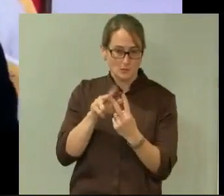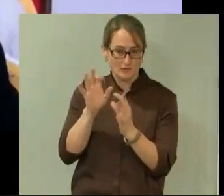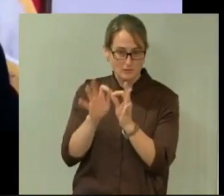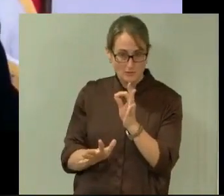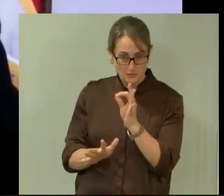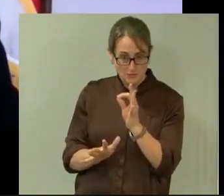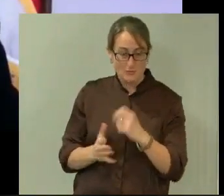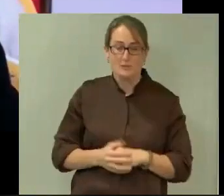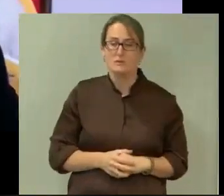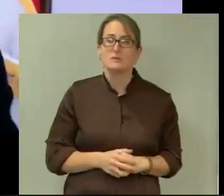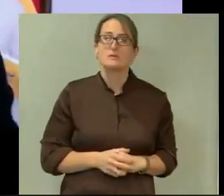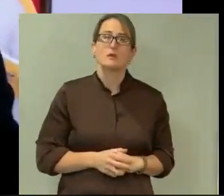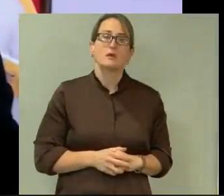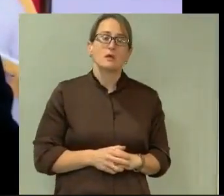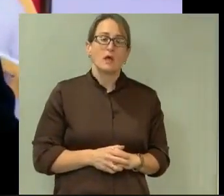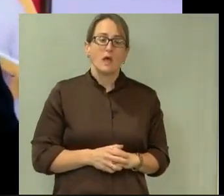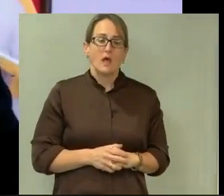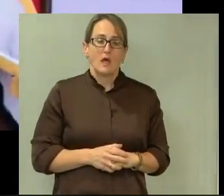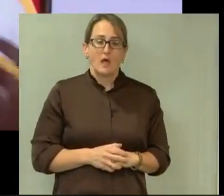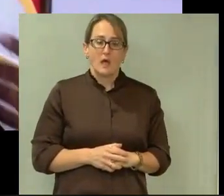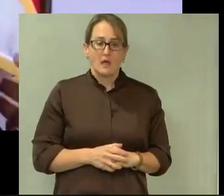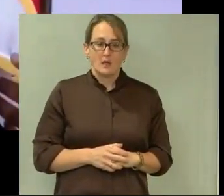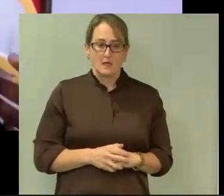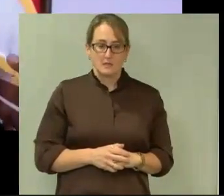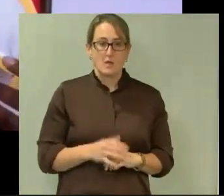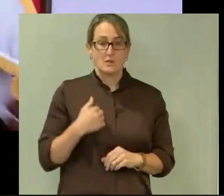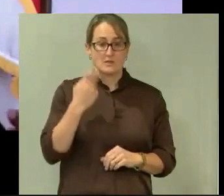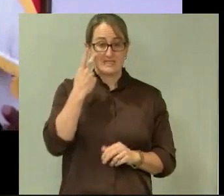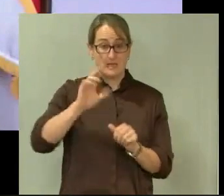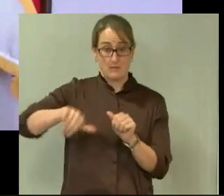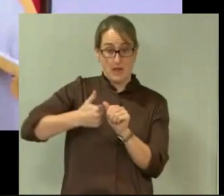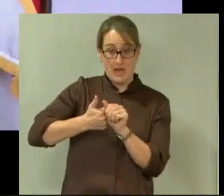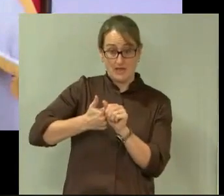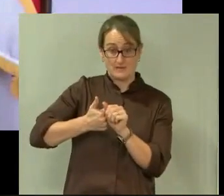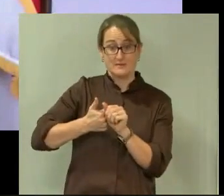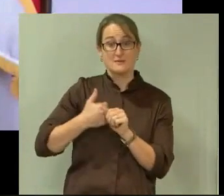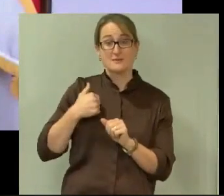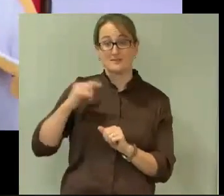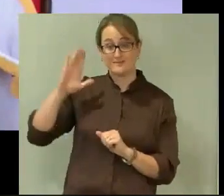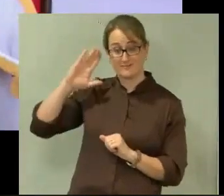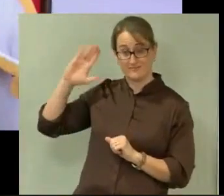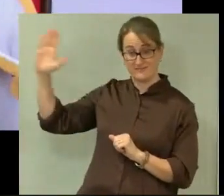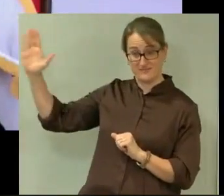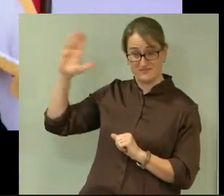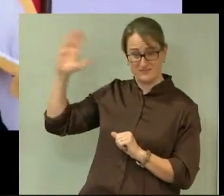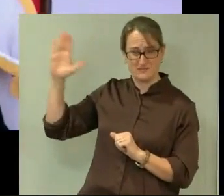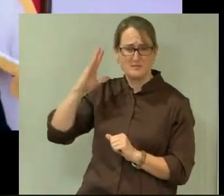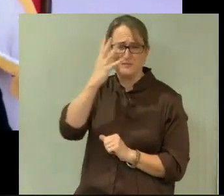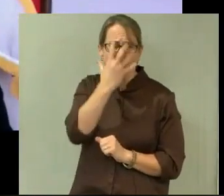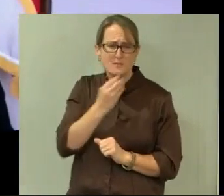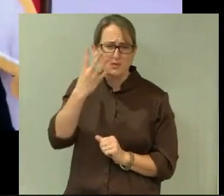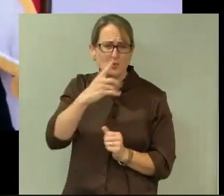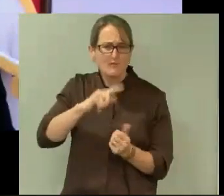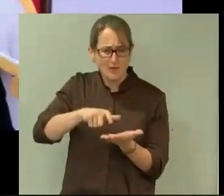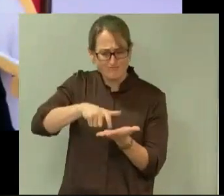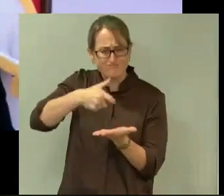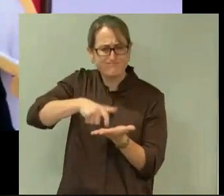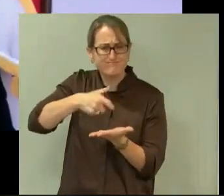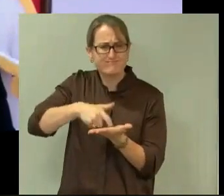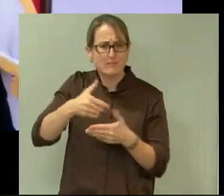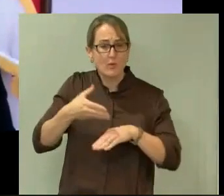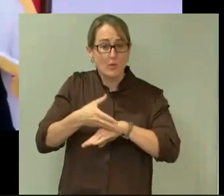all. Thank you. As you look behind me, you'll see the mural, a beautiful mural that's been created